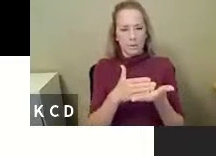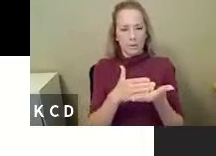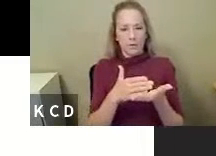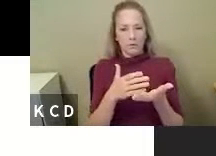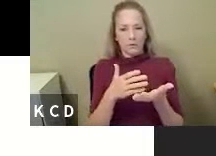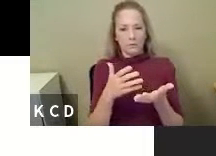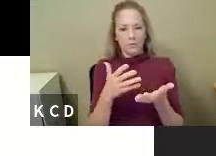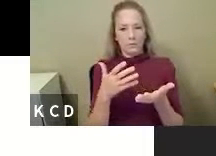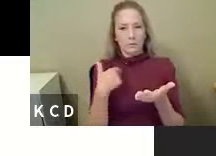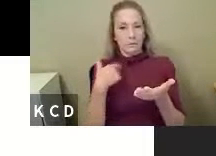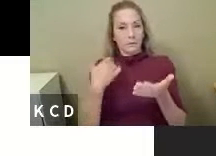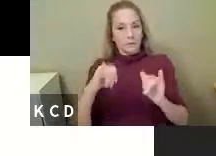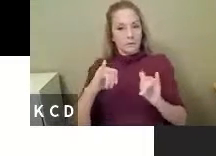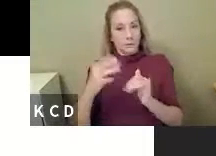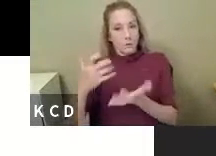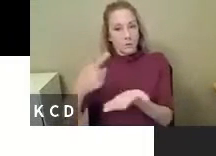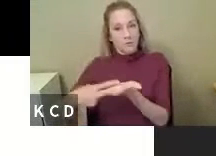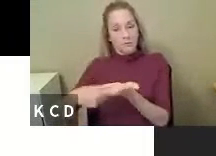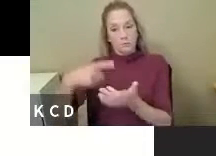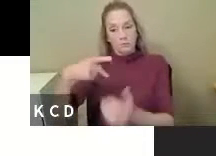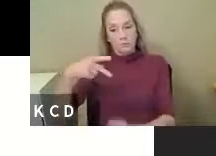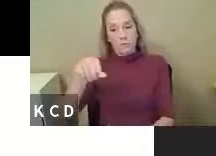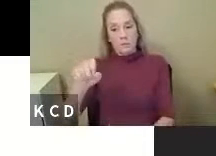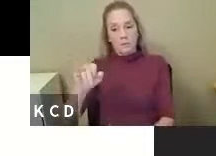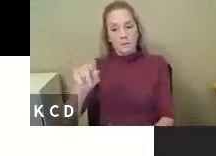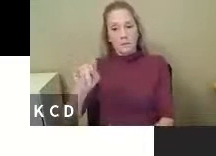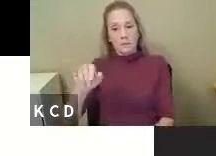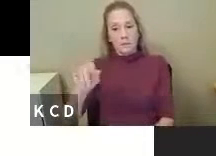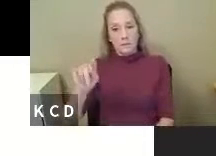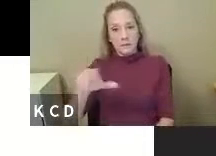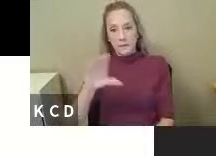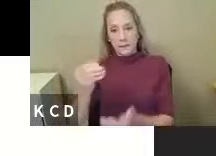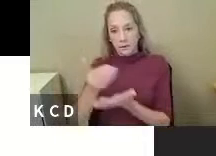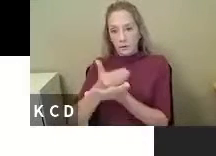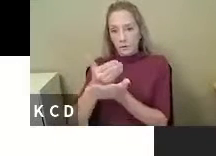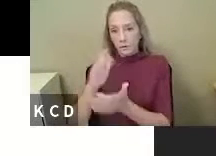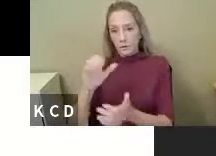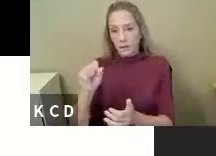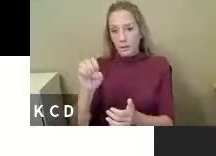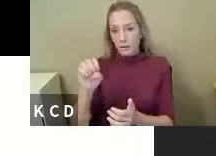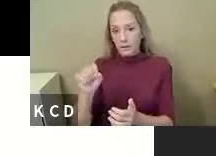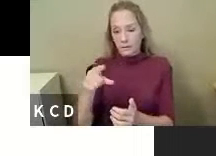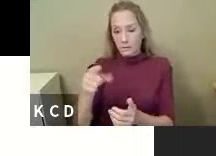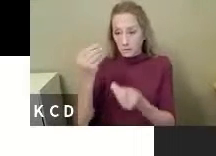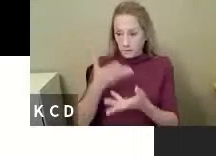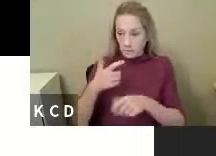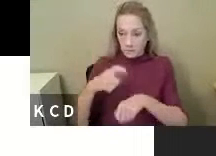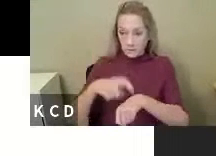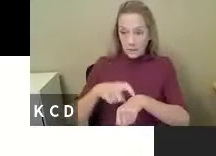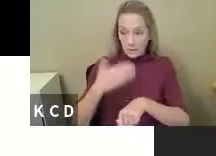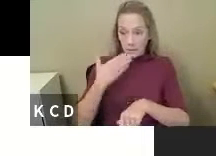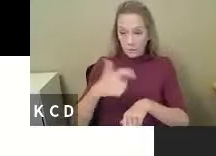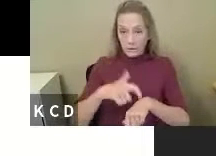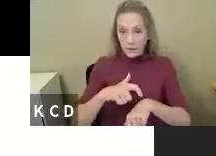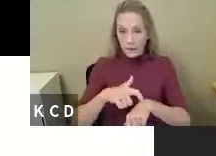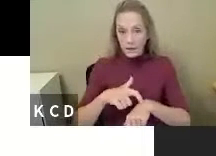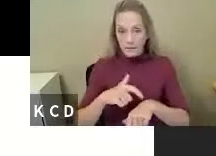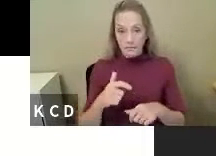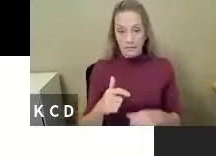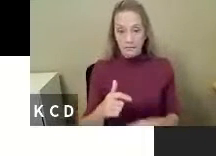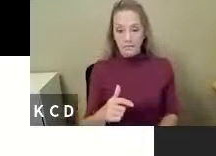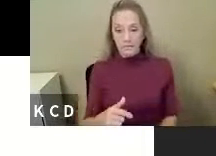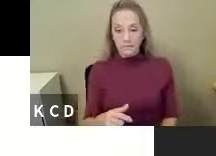positivity rate and new cases. So Dr. Souza, just let me know when you feel like we've transitioned to a point where I should discuss that a